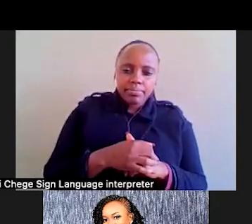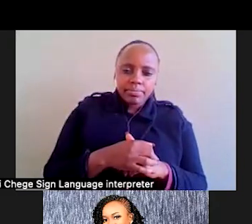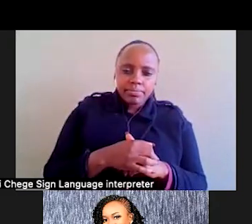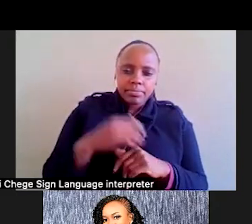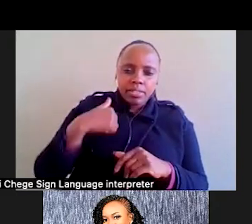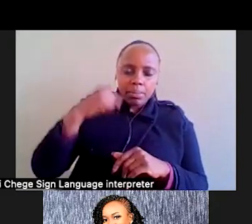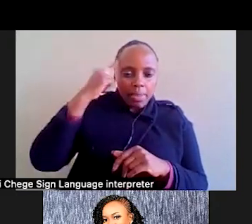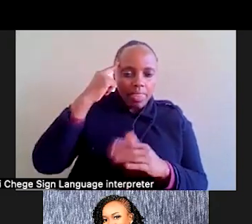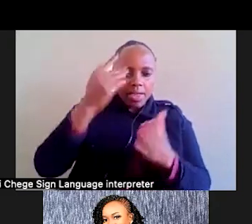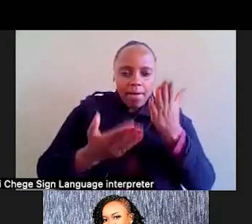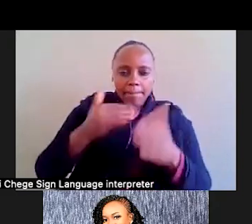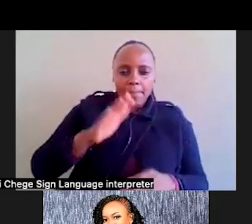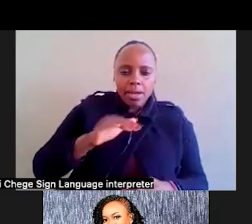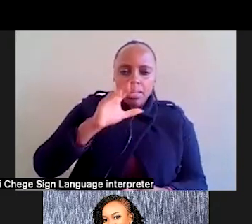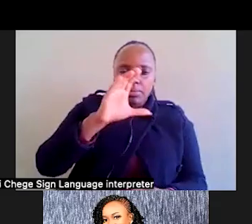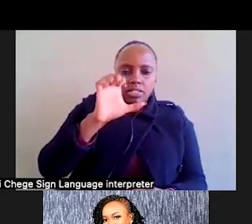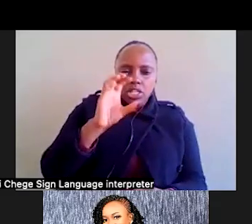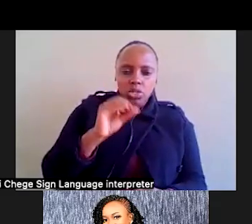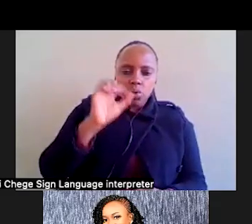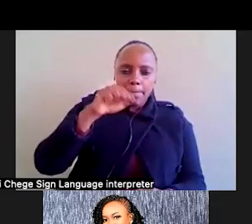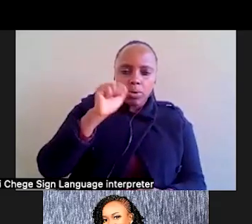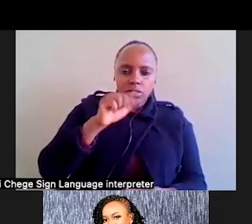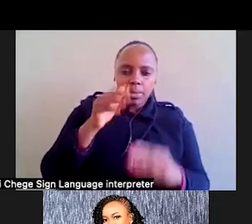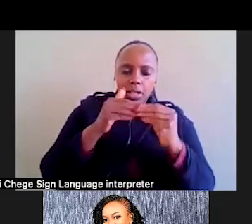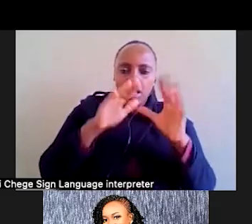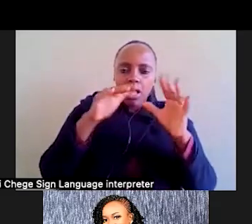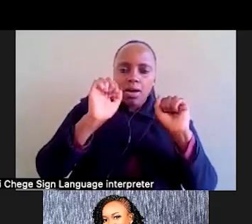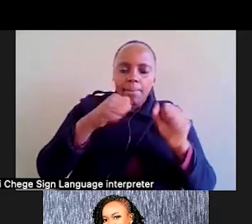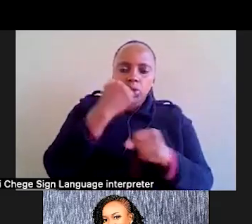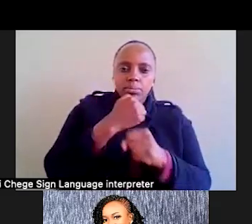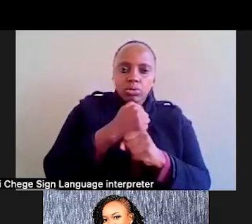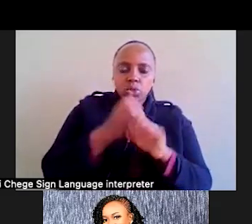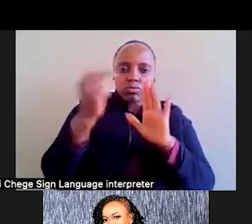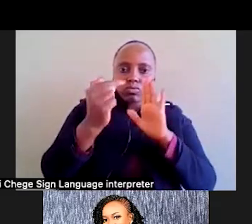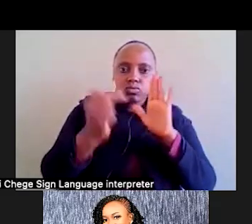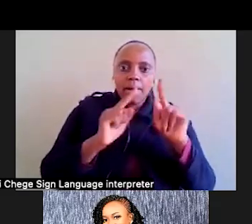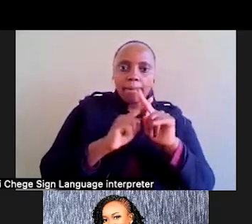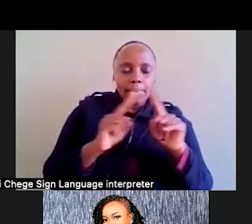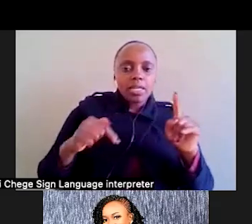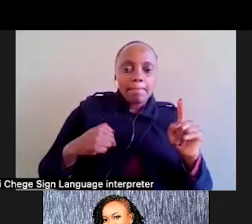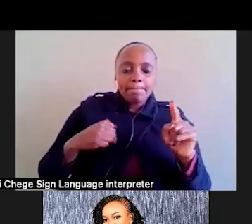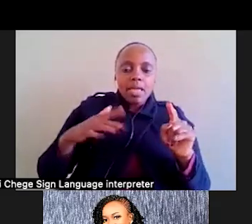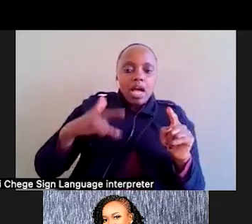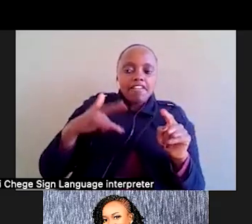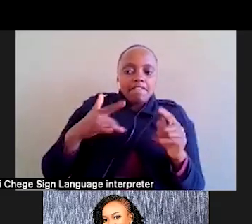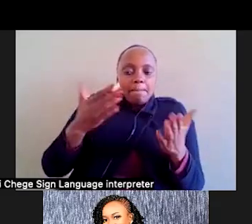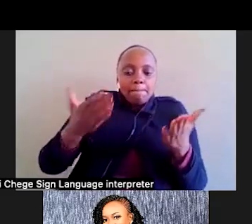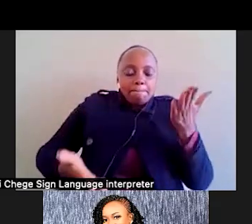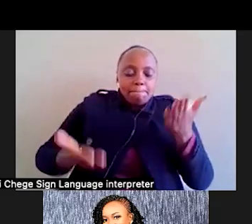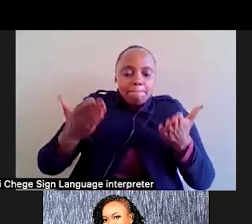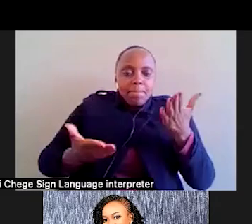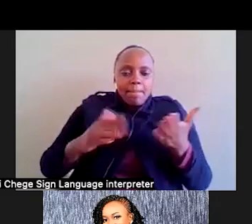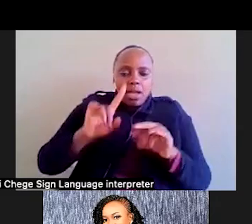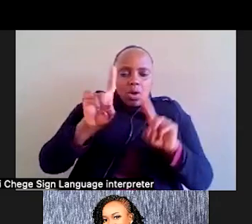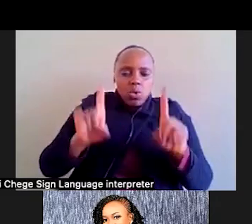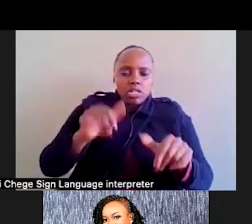think maybe Madam CEO can lead her on how to go about this, but I would also feel like it might be a question